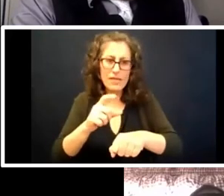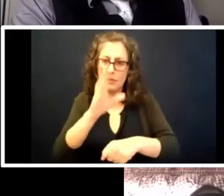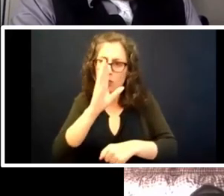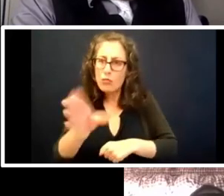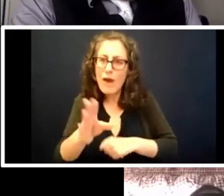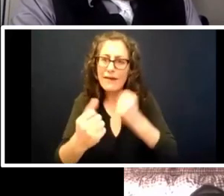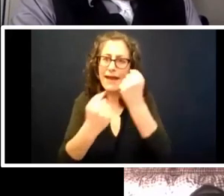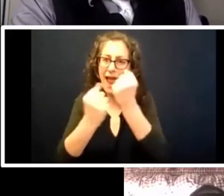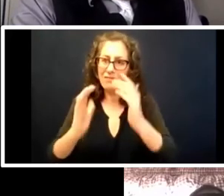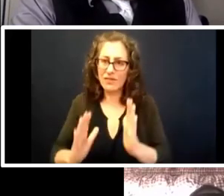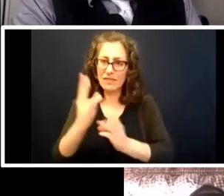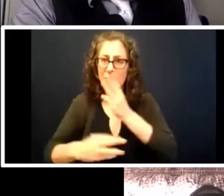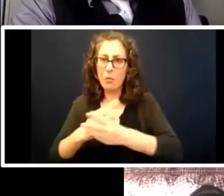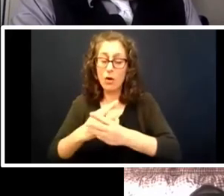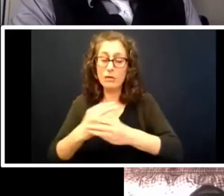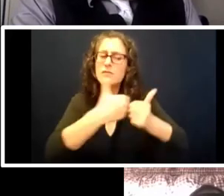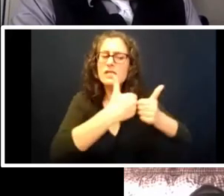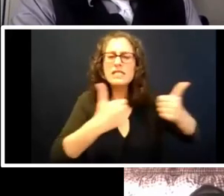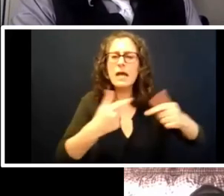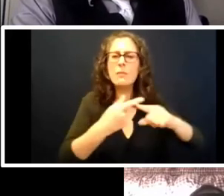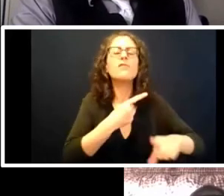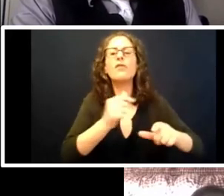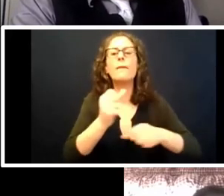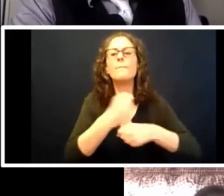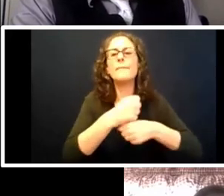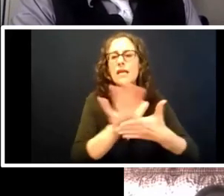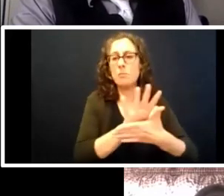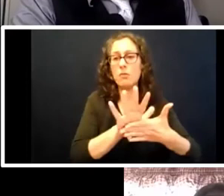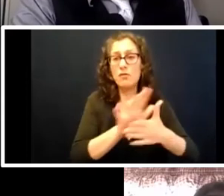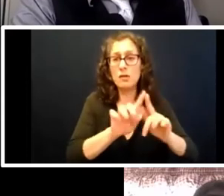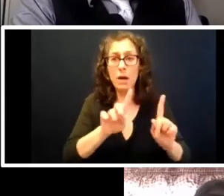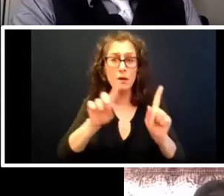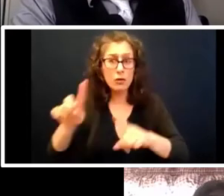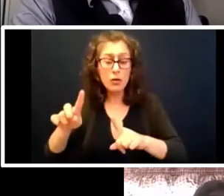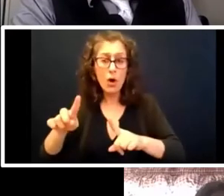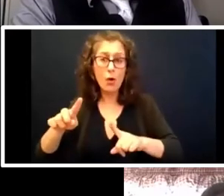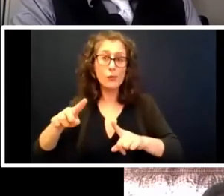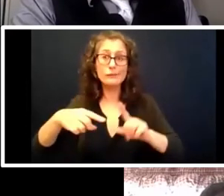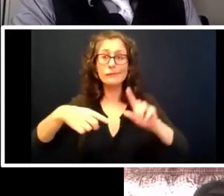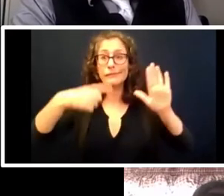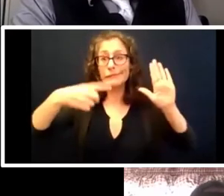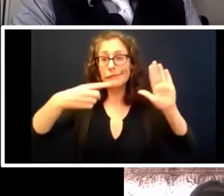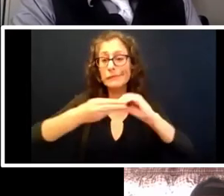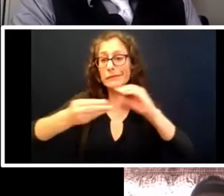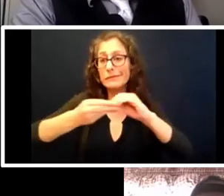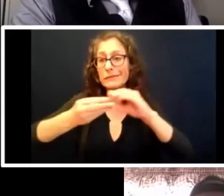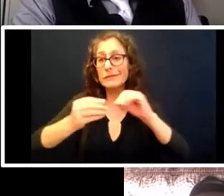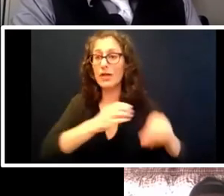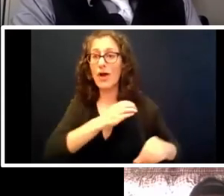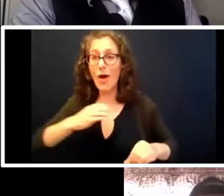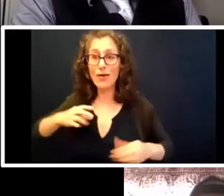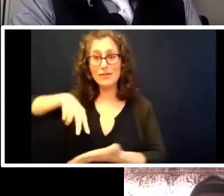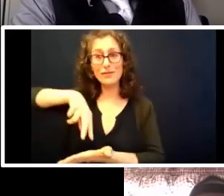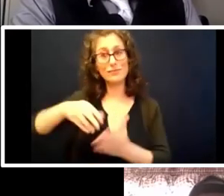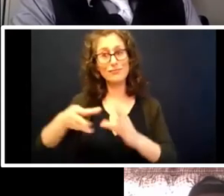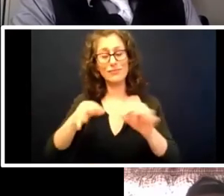I separate that from the filmmaking itself, but are you going to go, you know, testify at city councils, go testify in Washington at Congress? Because